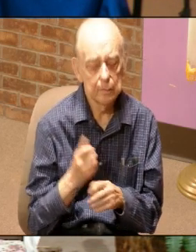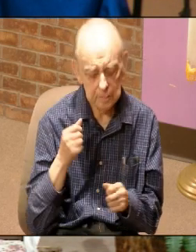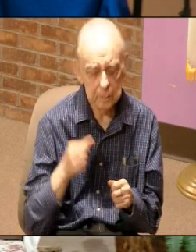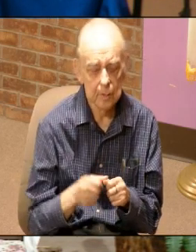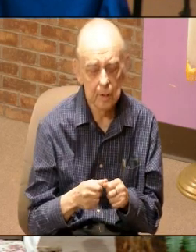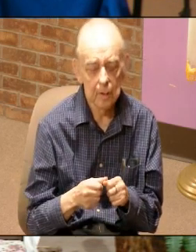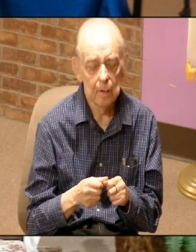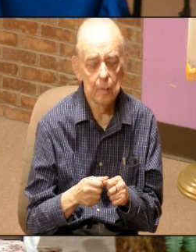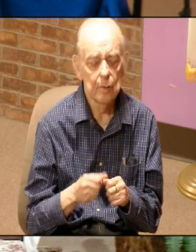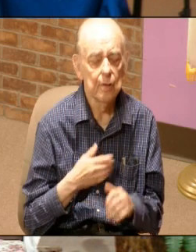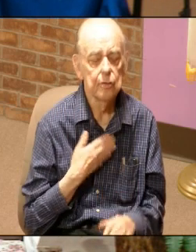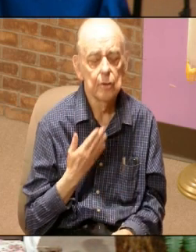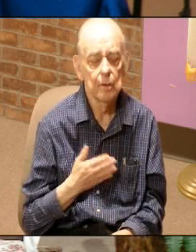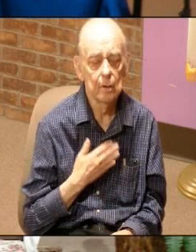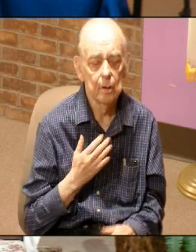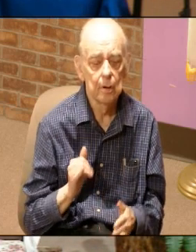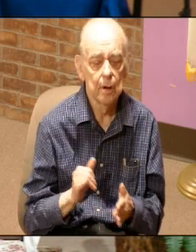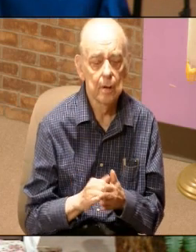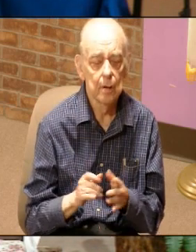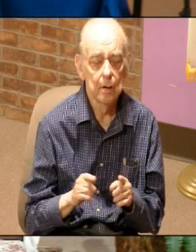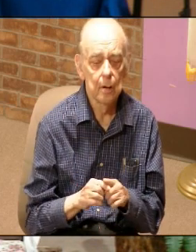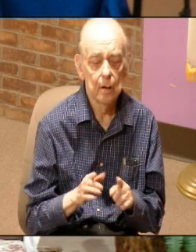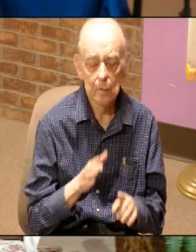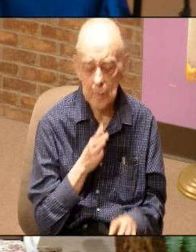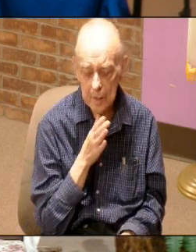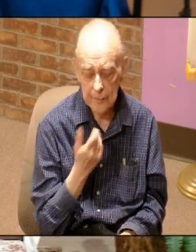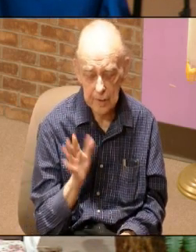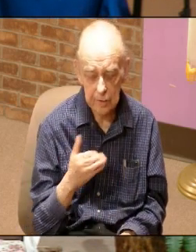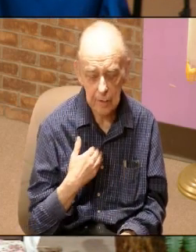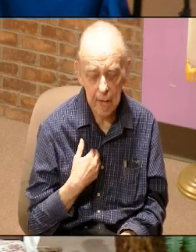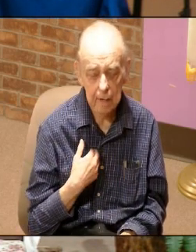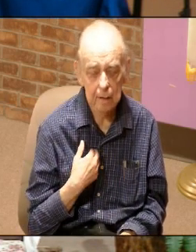Remember the joy as a mother that you had